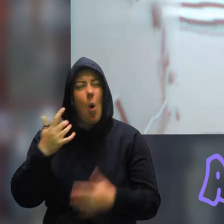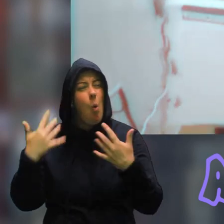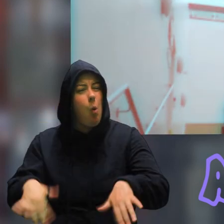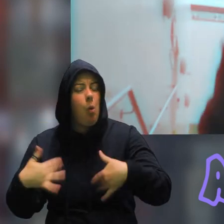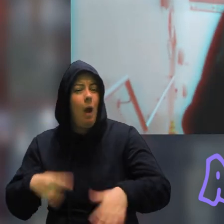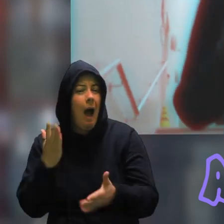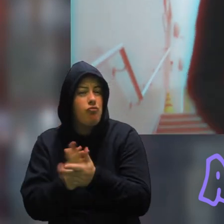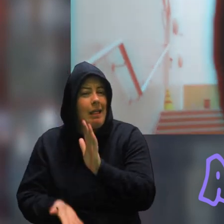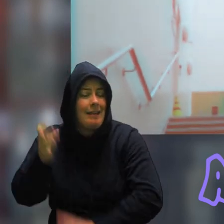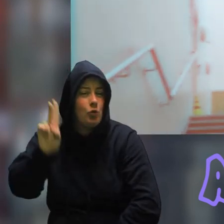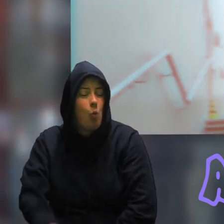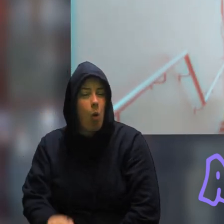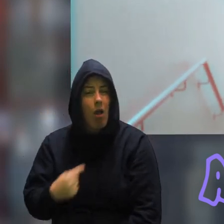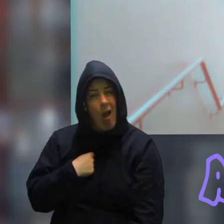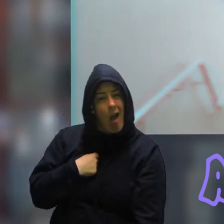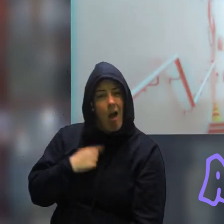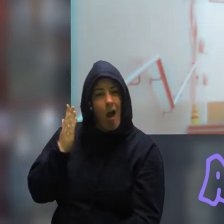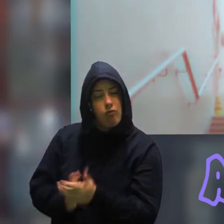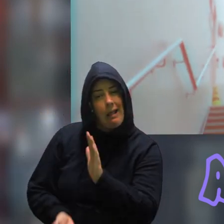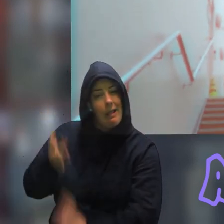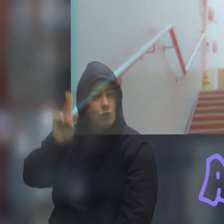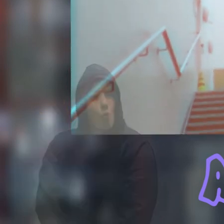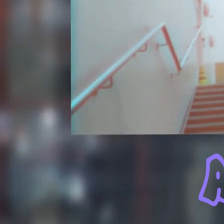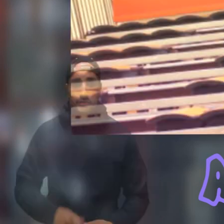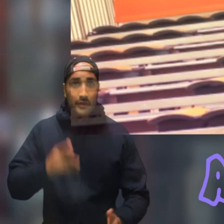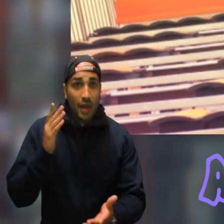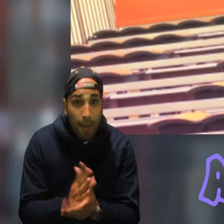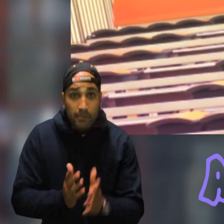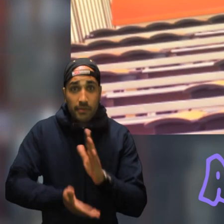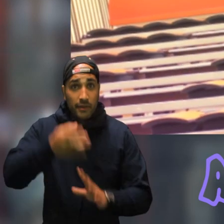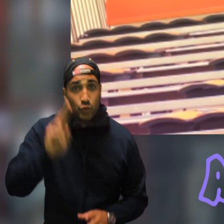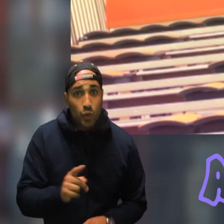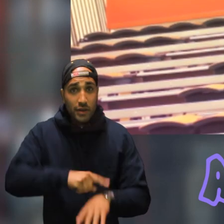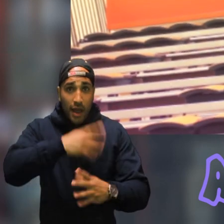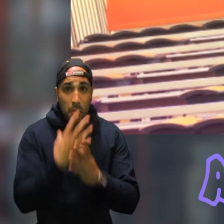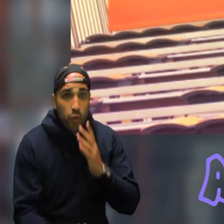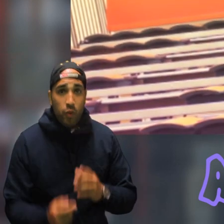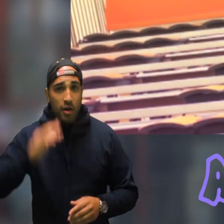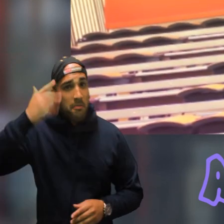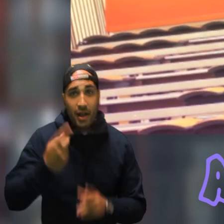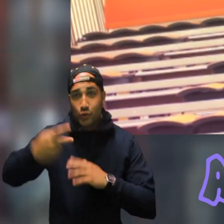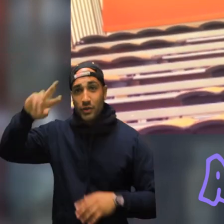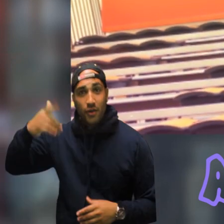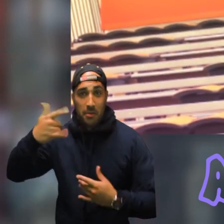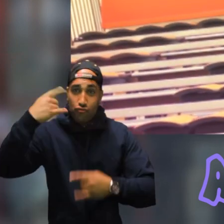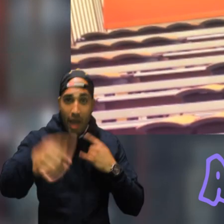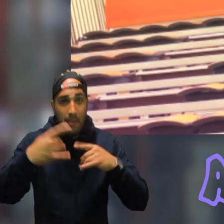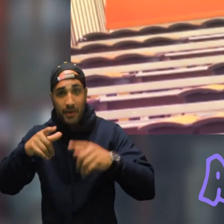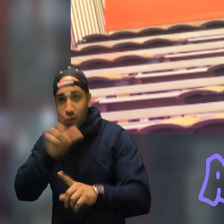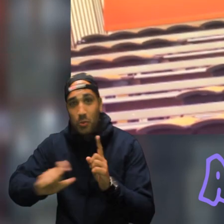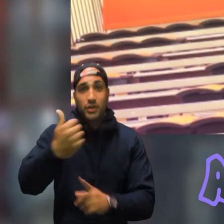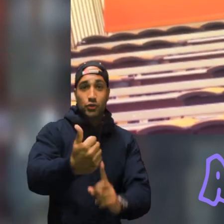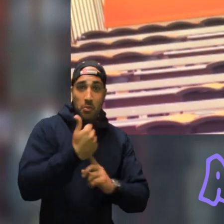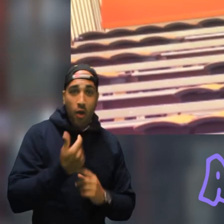thinking, bruh, like I'm really leaving school. Like I'm really leaving school. And it's mad, cause I was just there 2 years ago. I owe to my